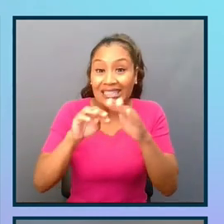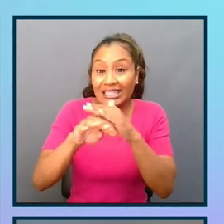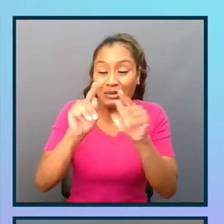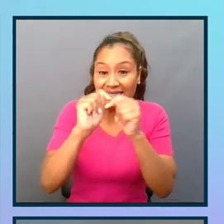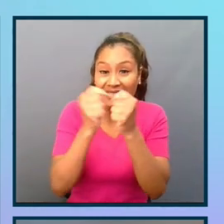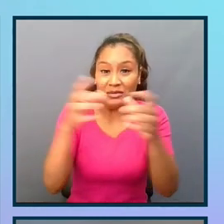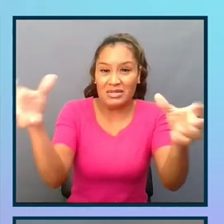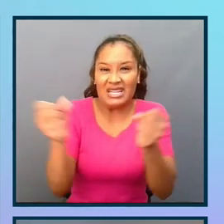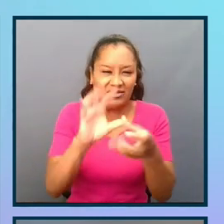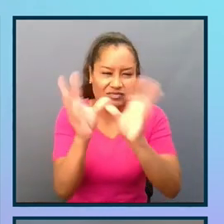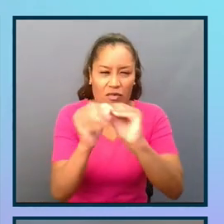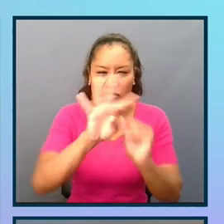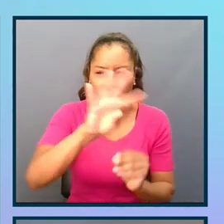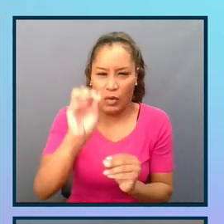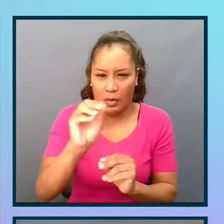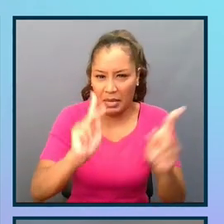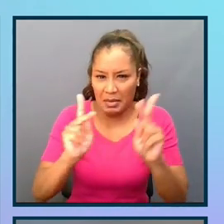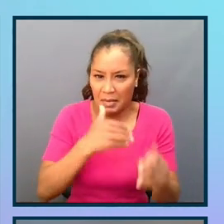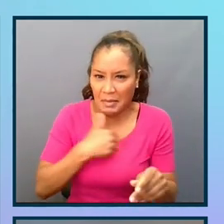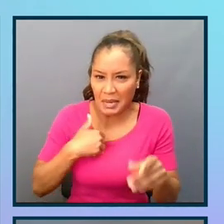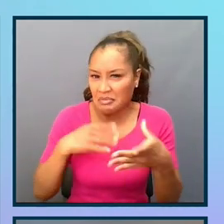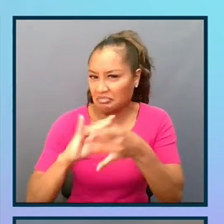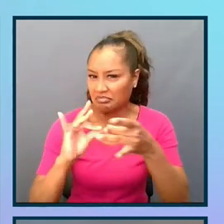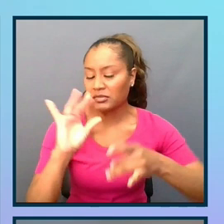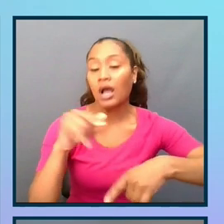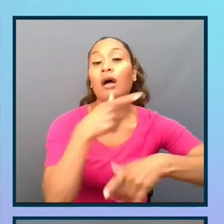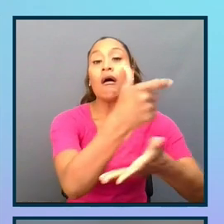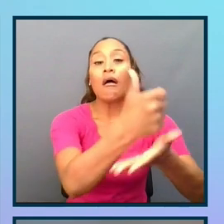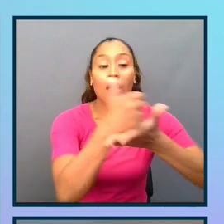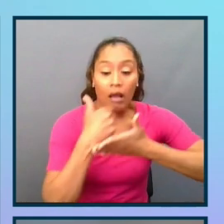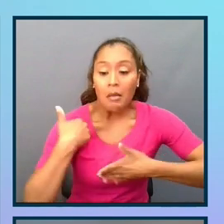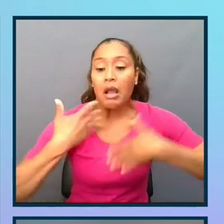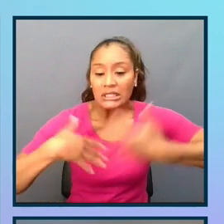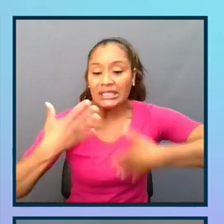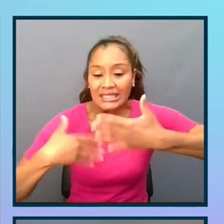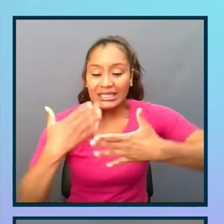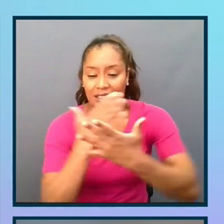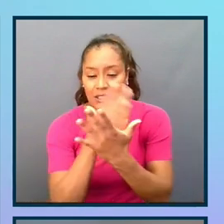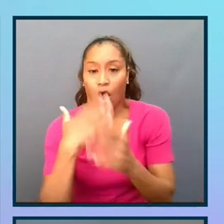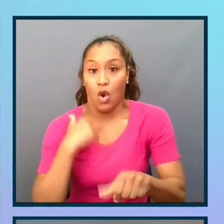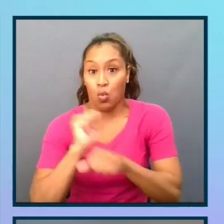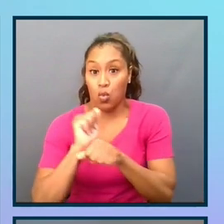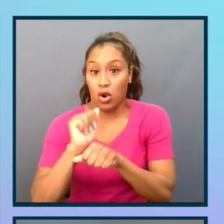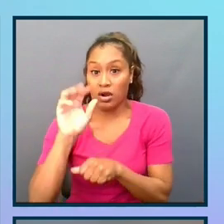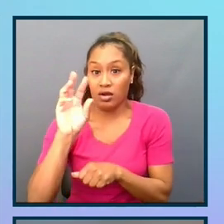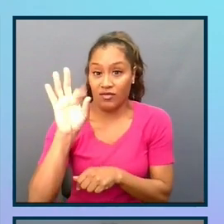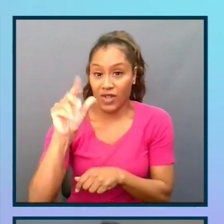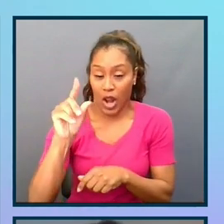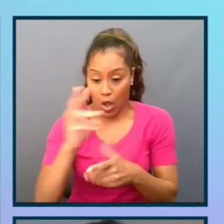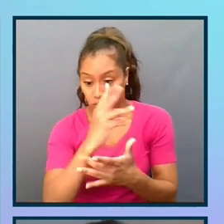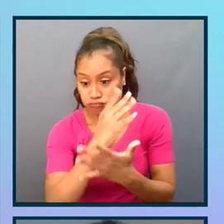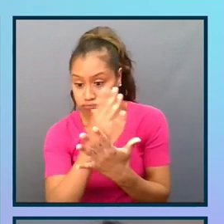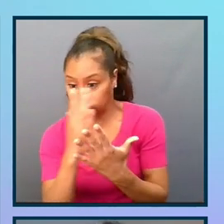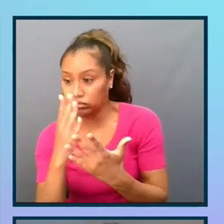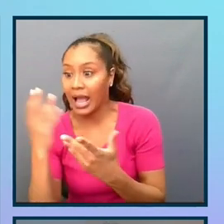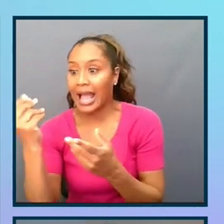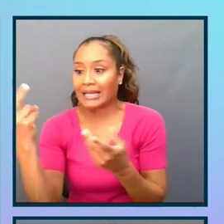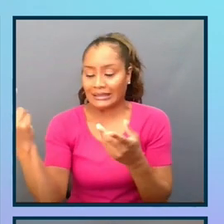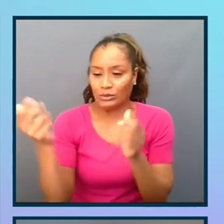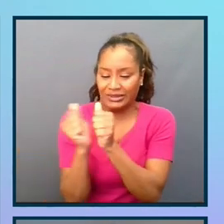plus members we talked about earlier. And they help us work through our whole workflow and also do some user testing with us.